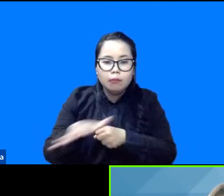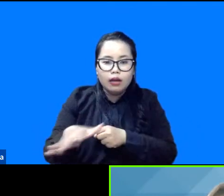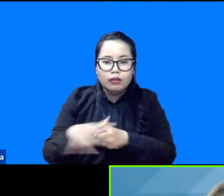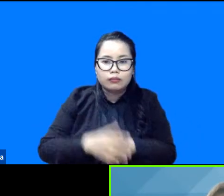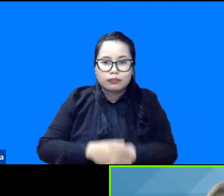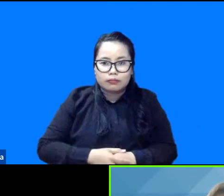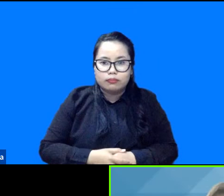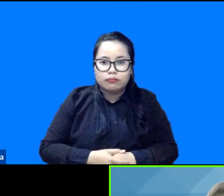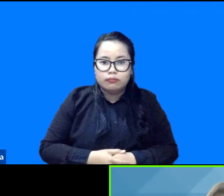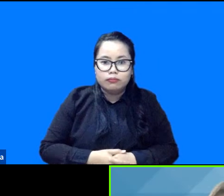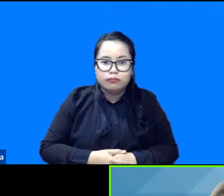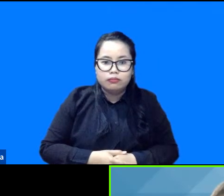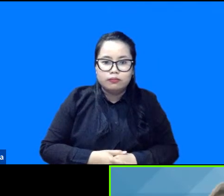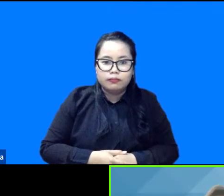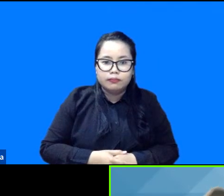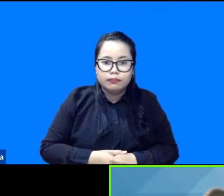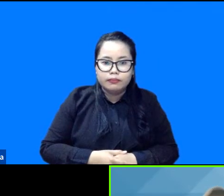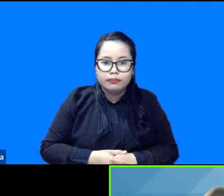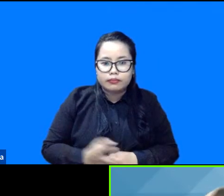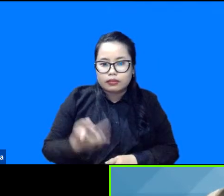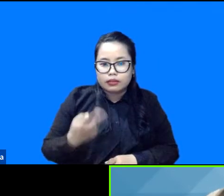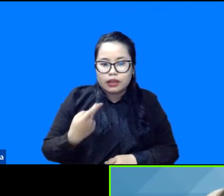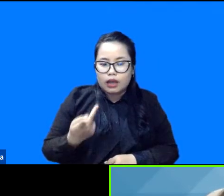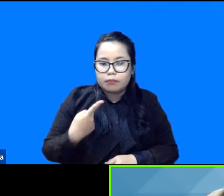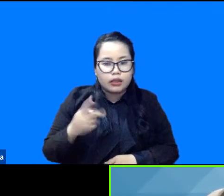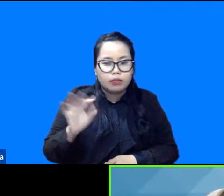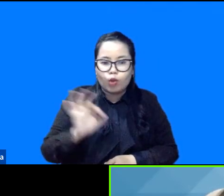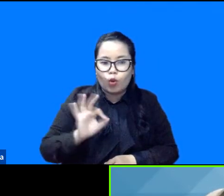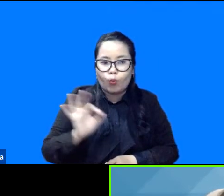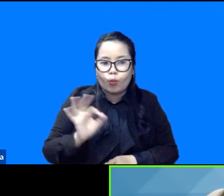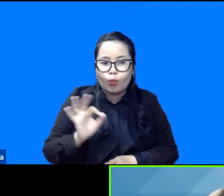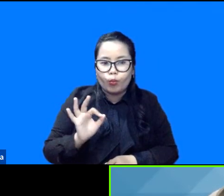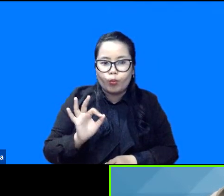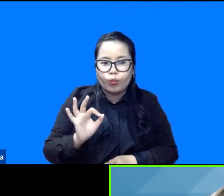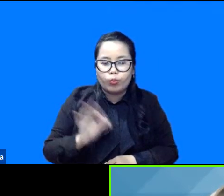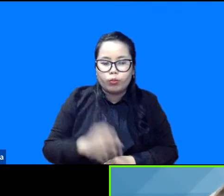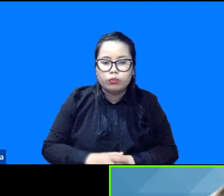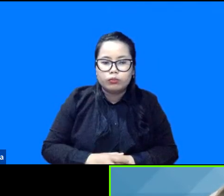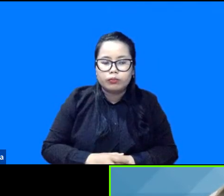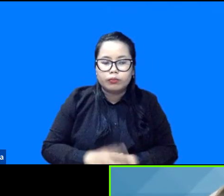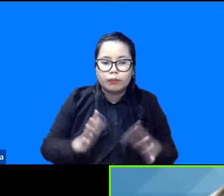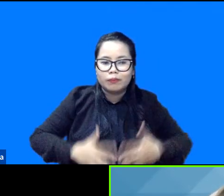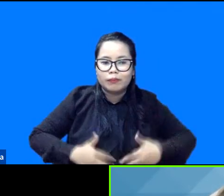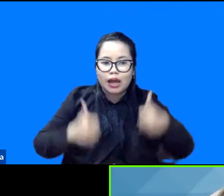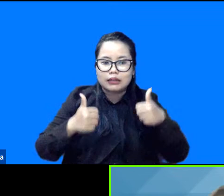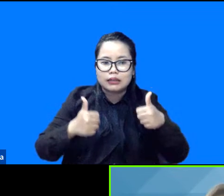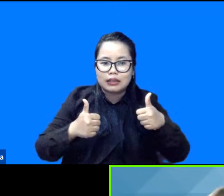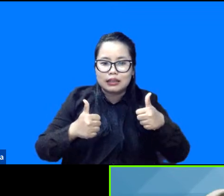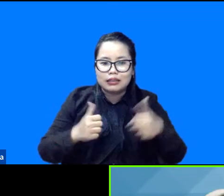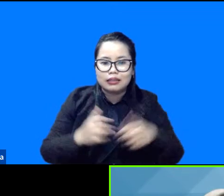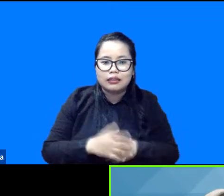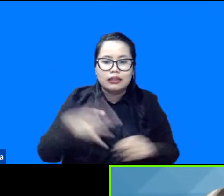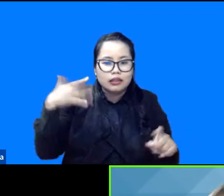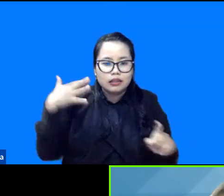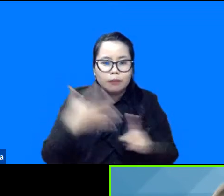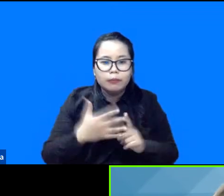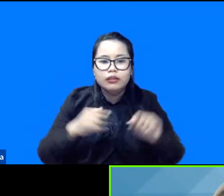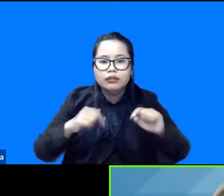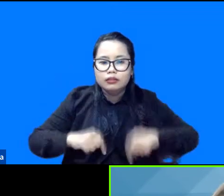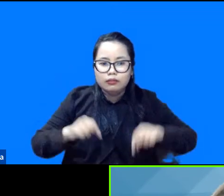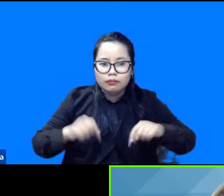we haven't got the result yet as now, because still this is